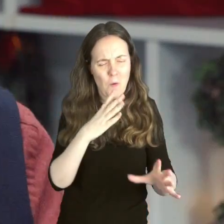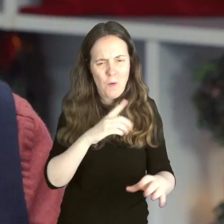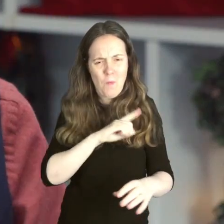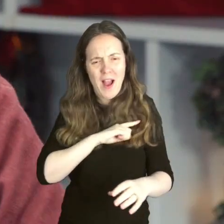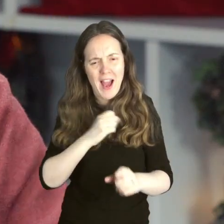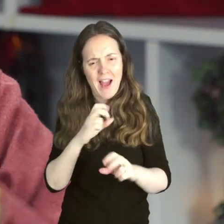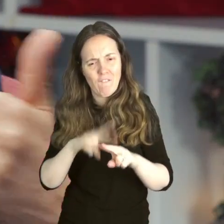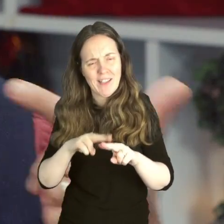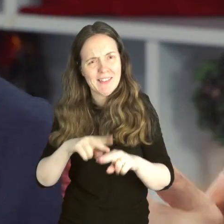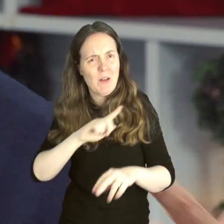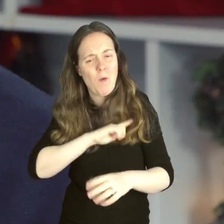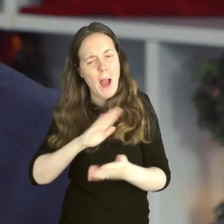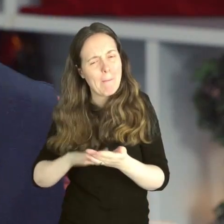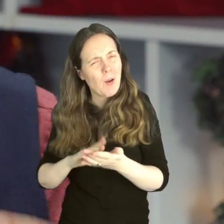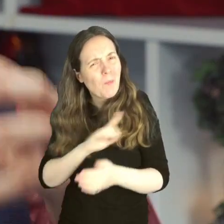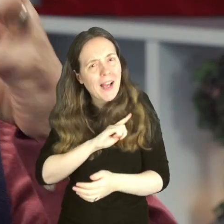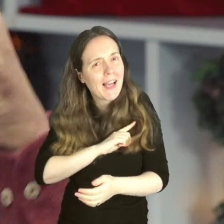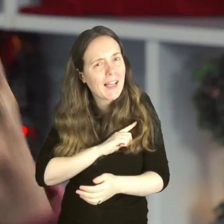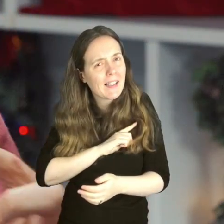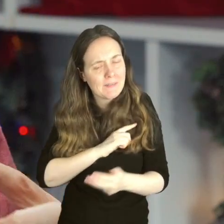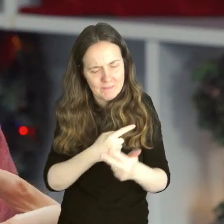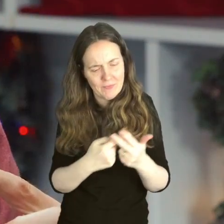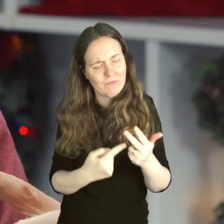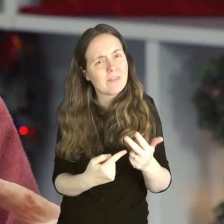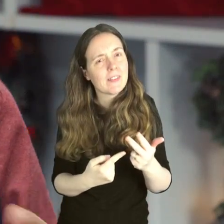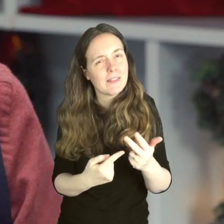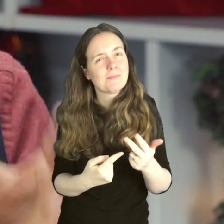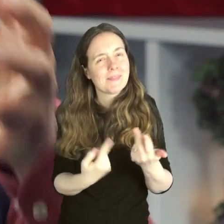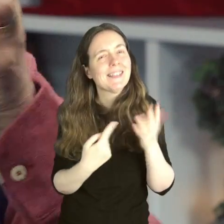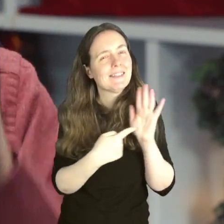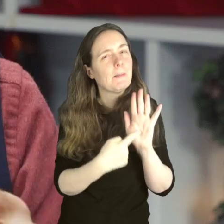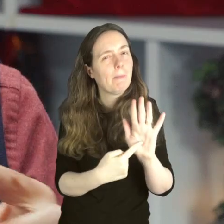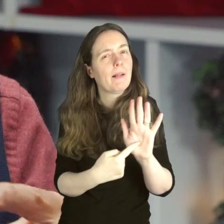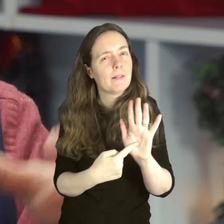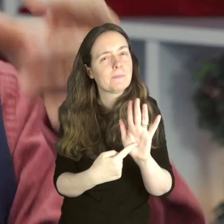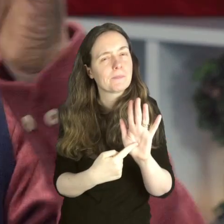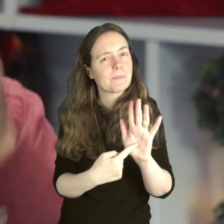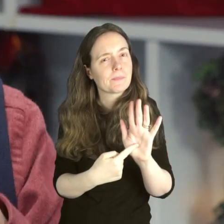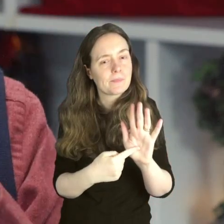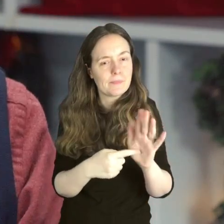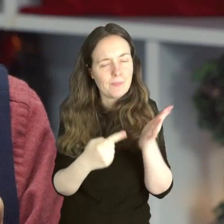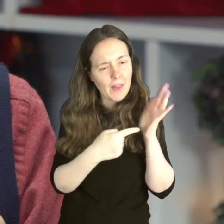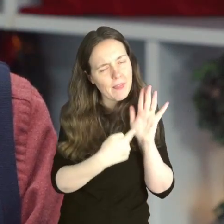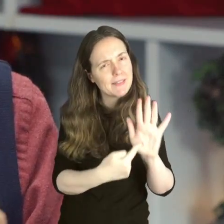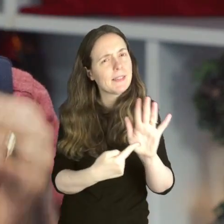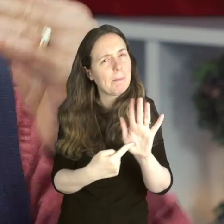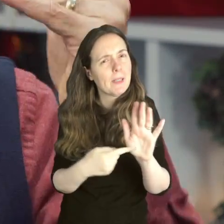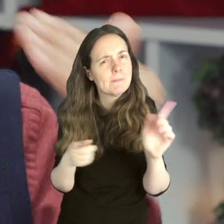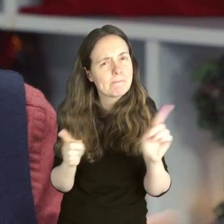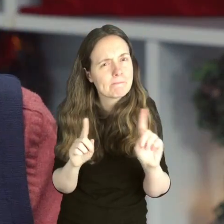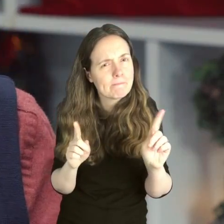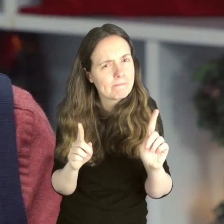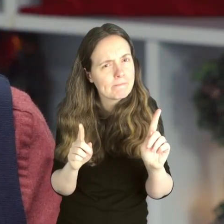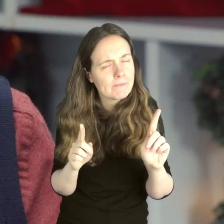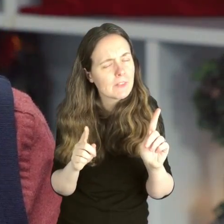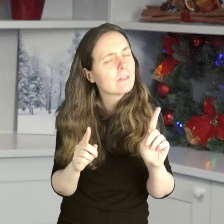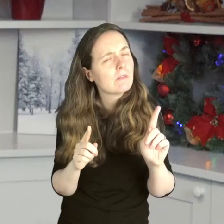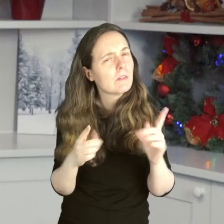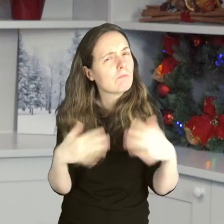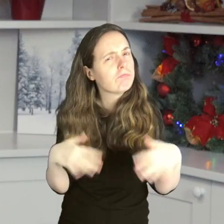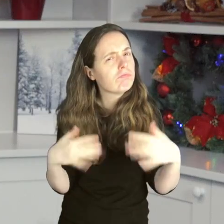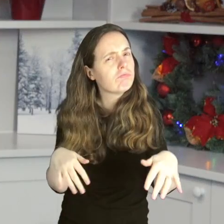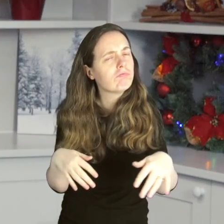gold? Why frankincense? Why myrrh? Well, it's symbolism. And the symbolism behind the gifts is very